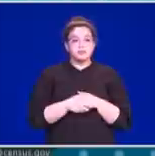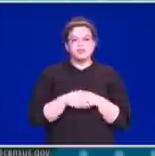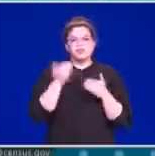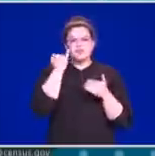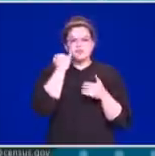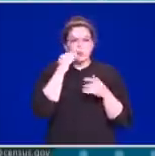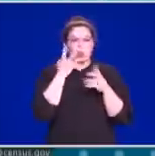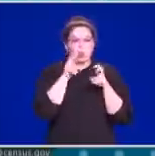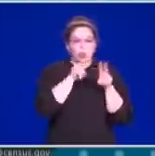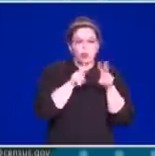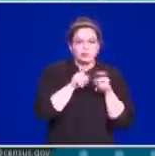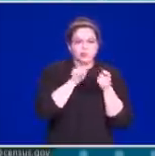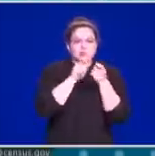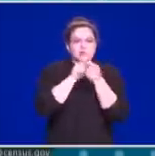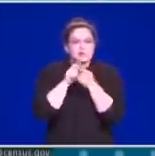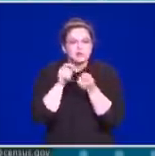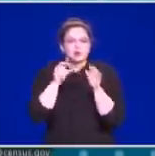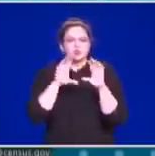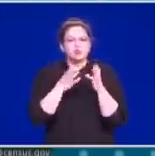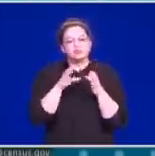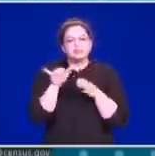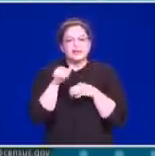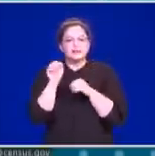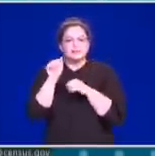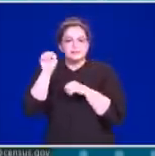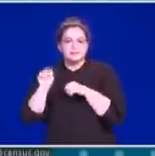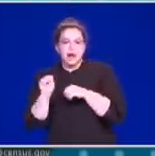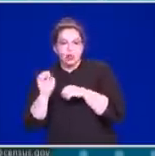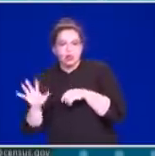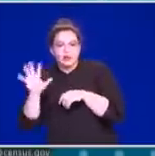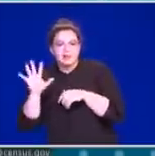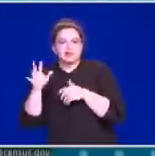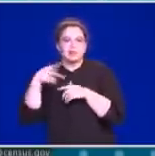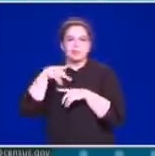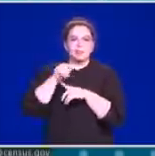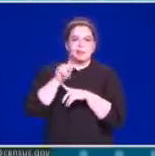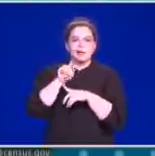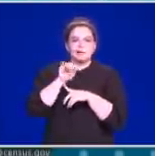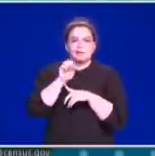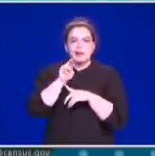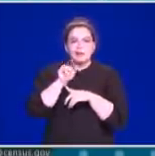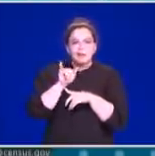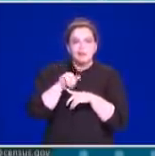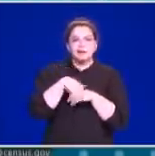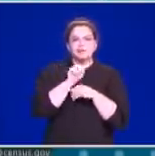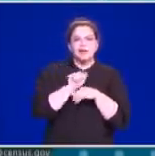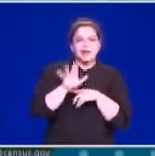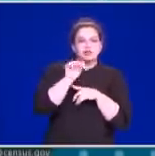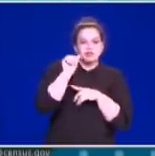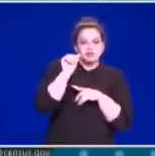at detailed disaggregated groups such as South Asian detailed groups, Pakistani, Asian Indian,